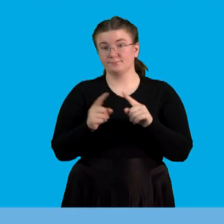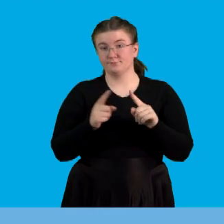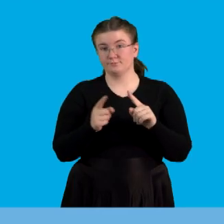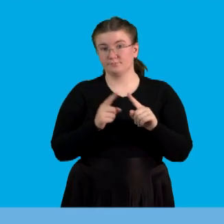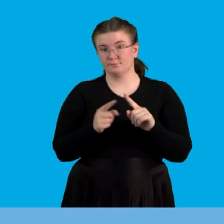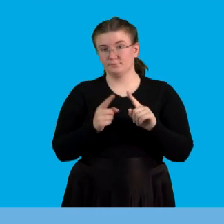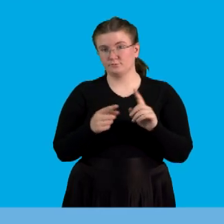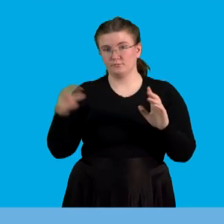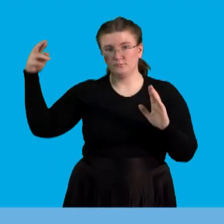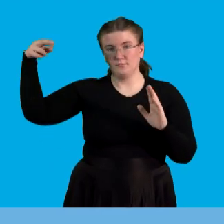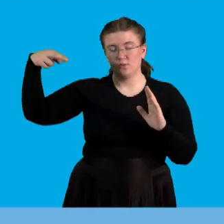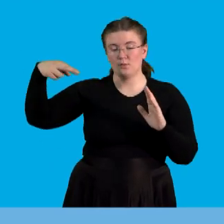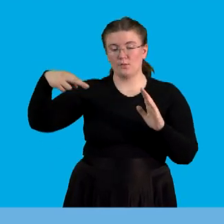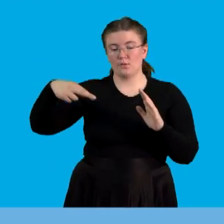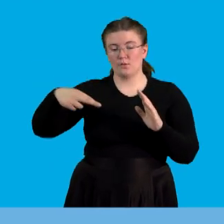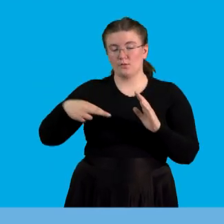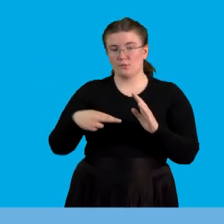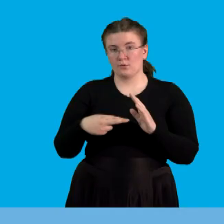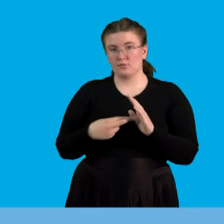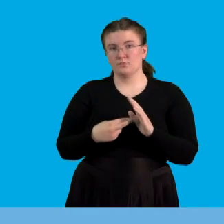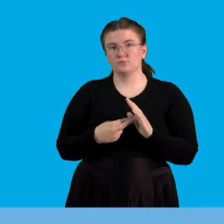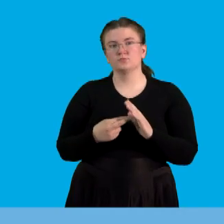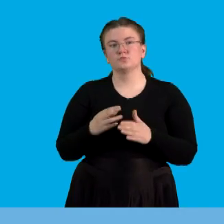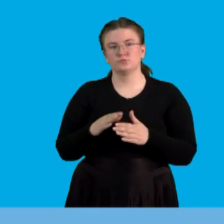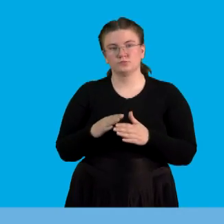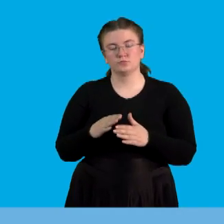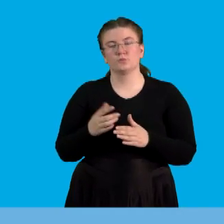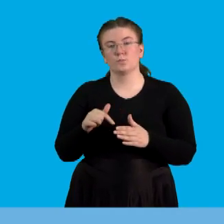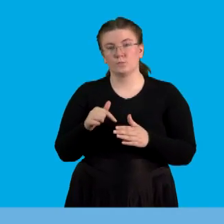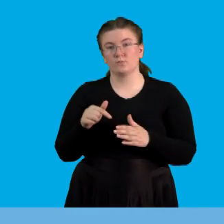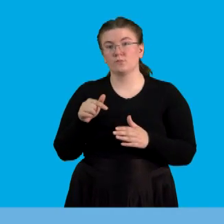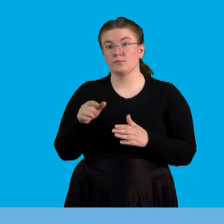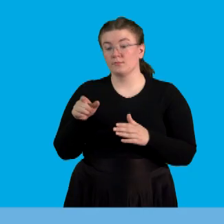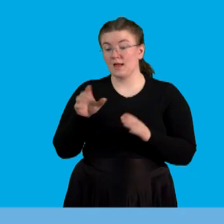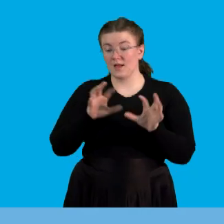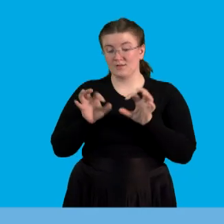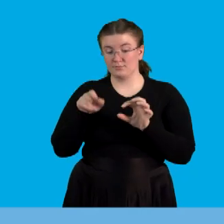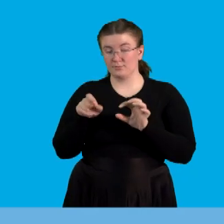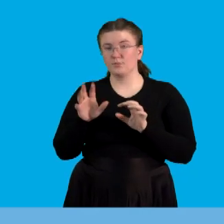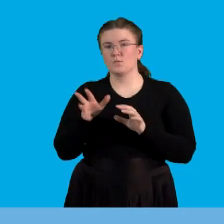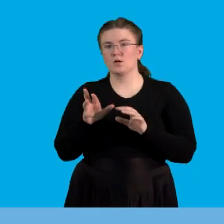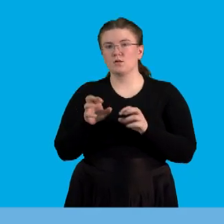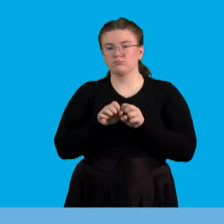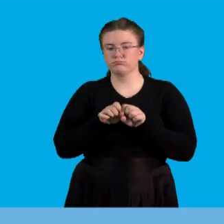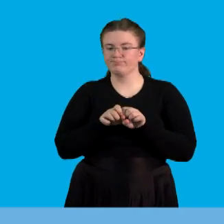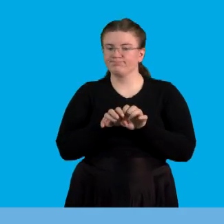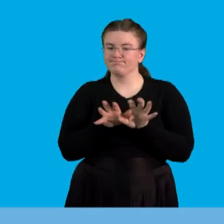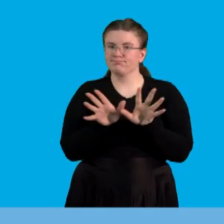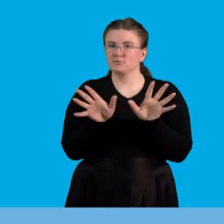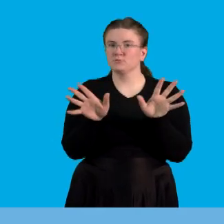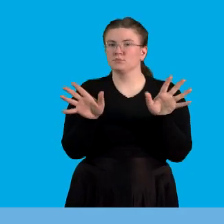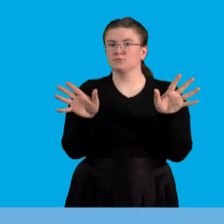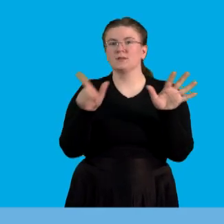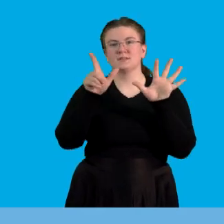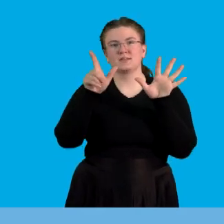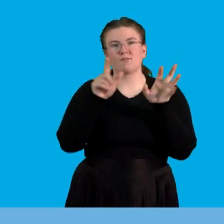speeds as they are passing through the prism. And because of that, they are also going to be refracted at different angles, and they are going to